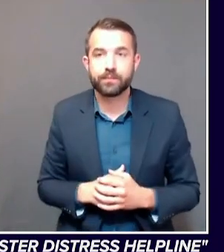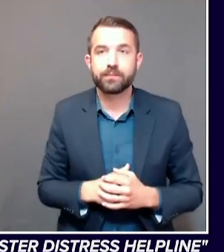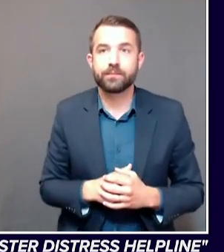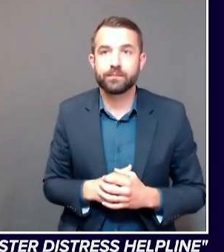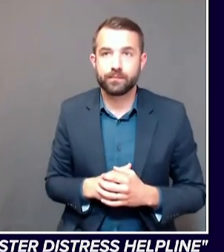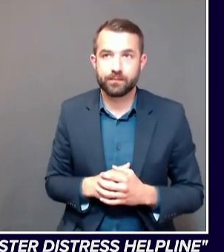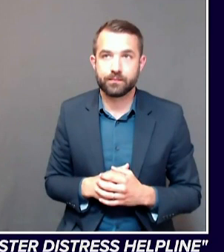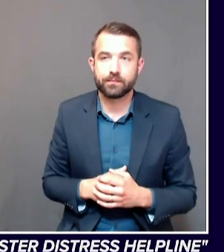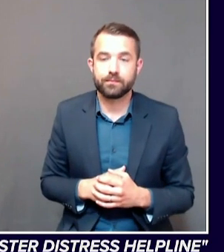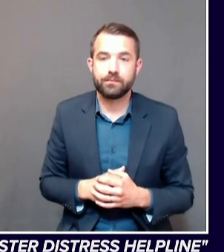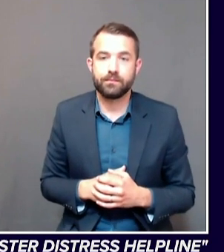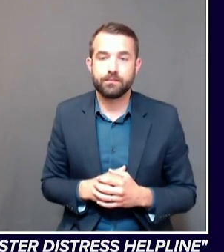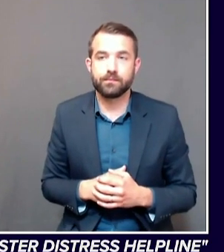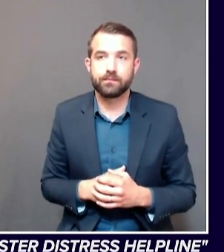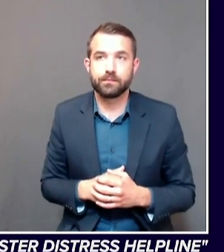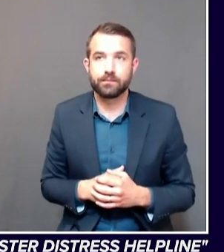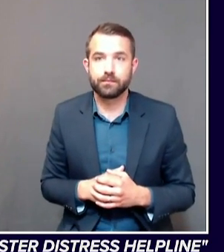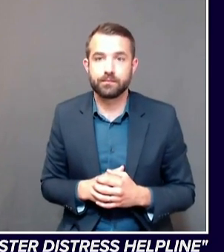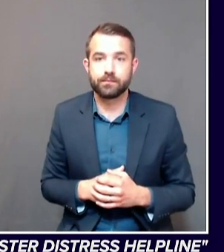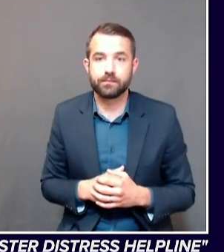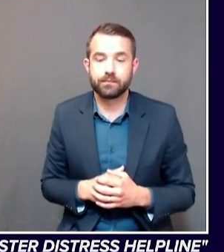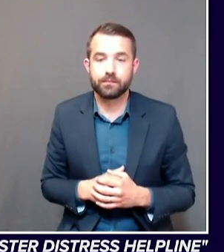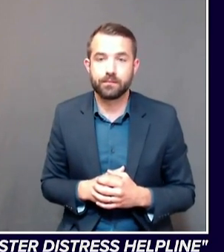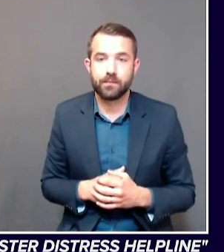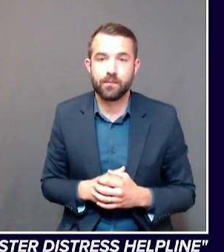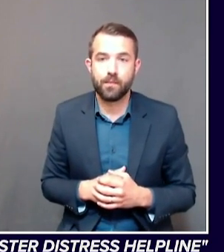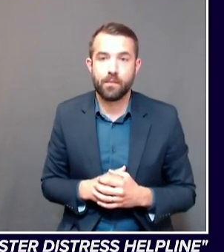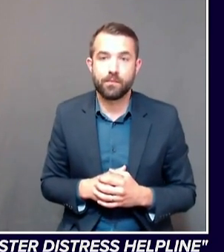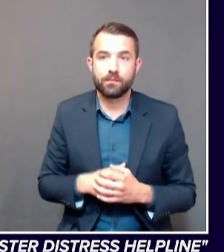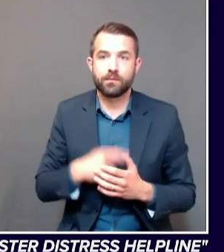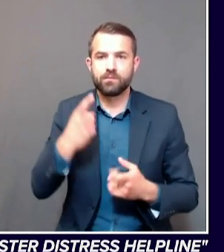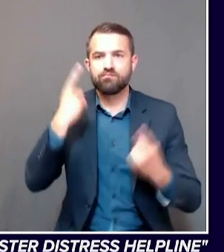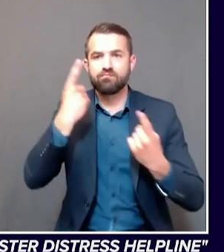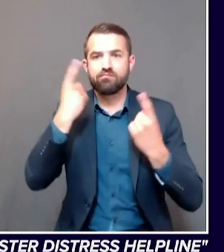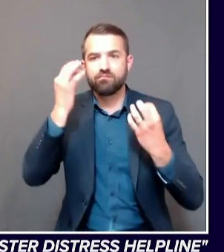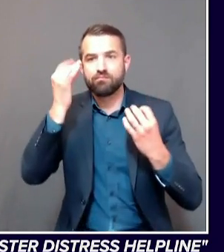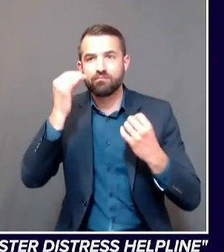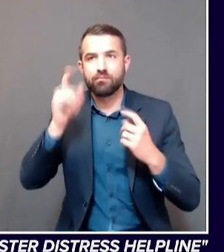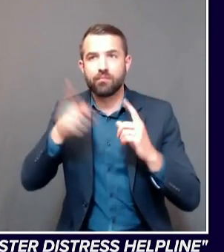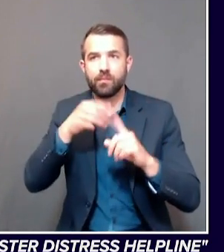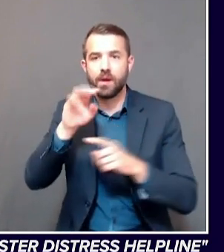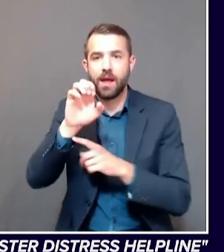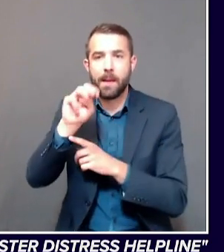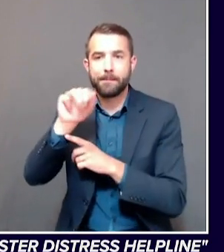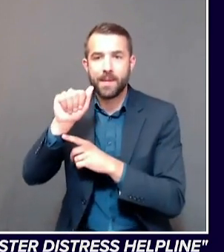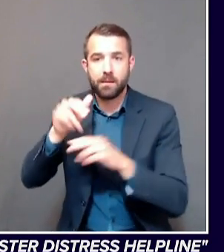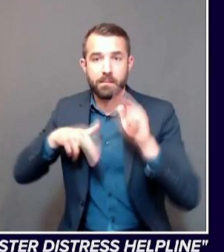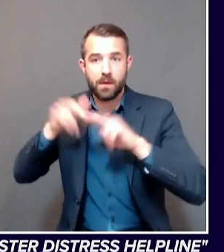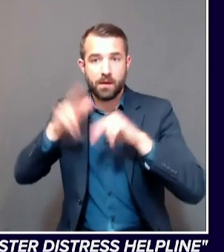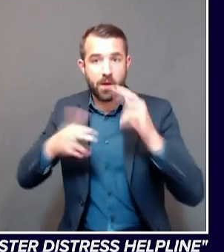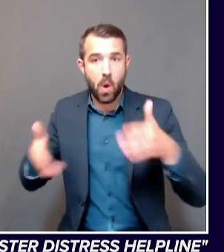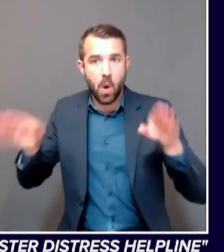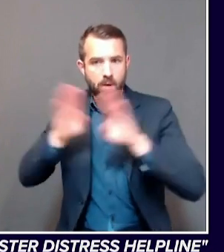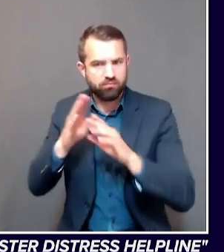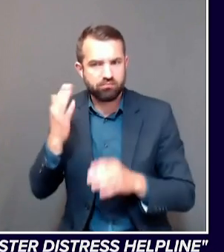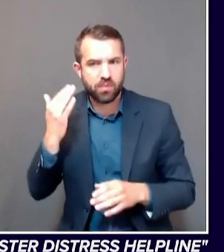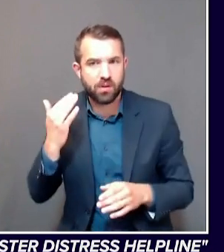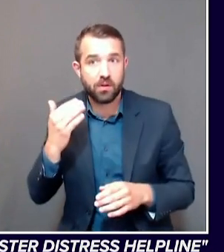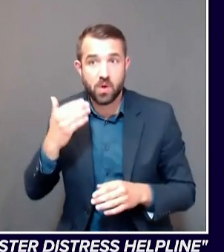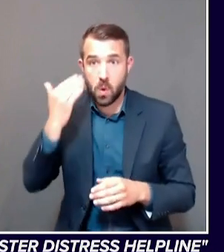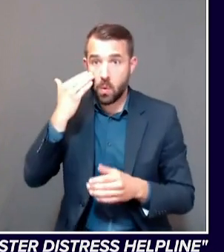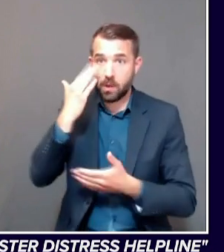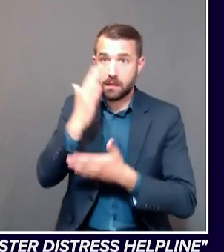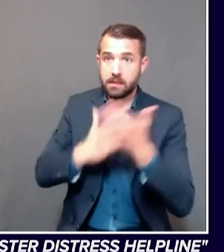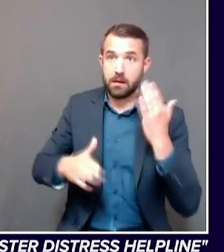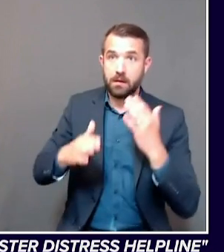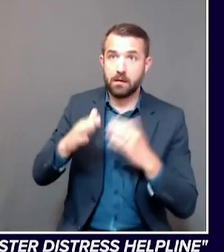you could share your thoughts about what might have caused the MEMA building closure. I understand that some bacteria was found in the